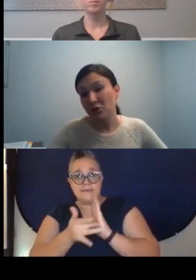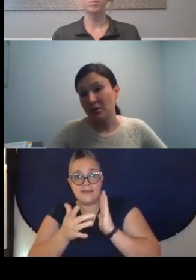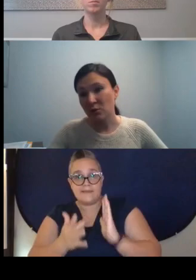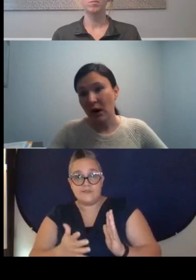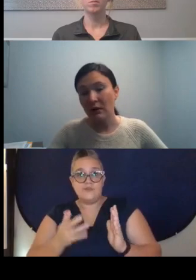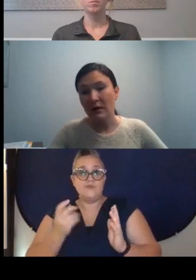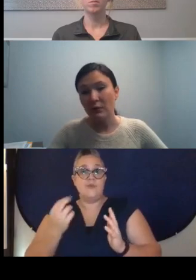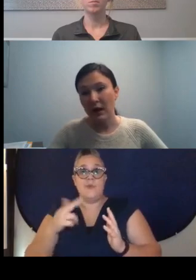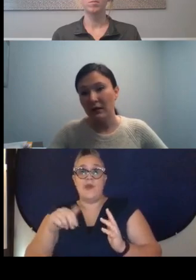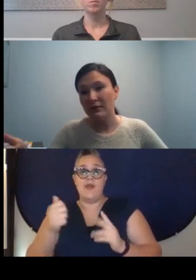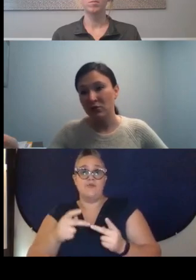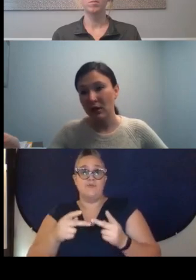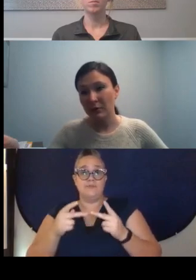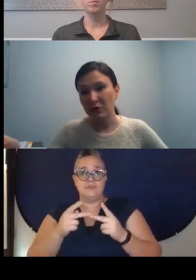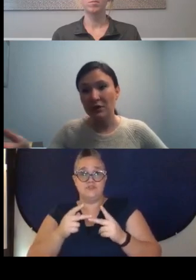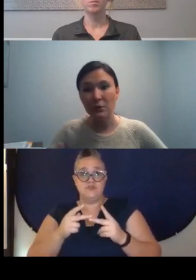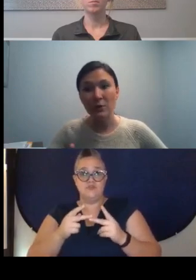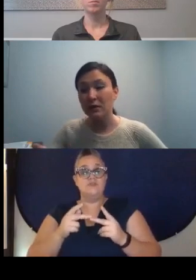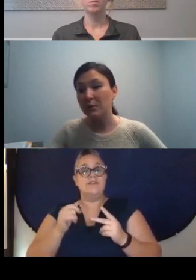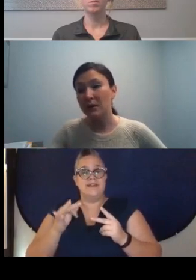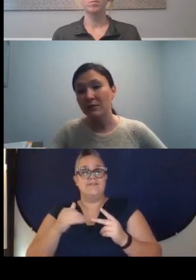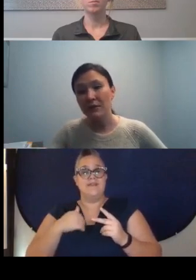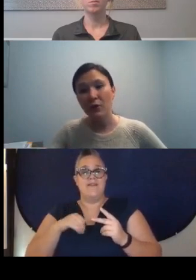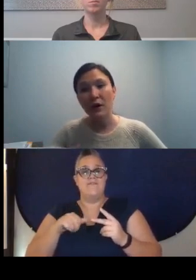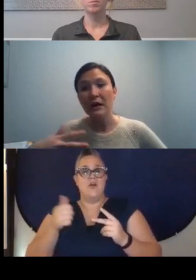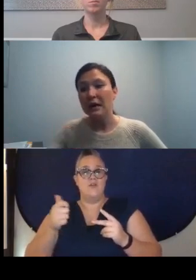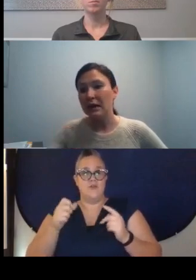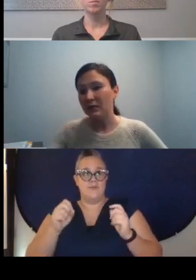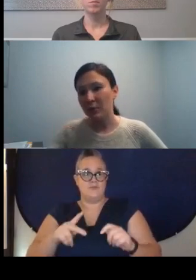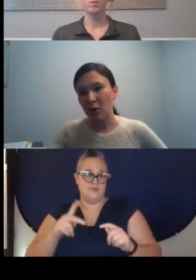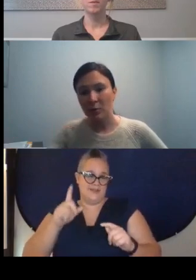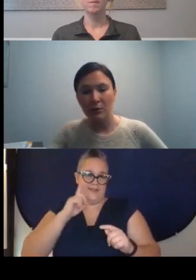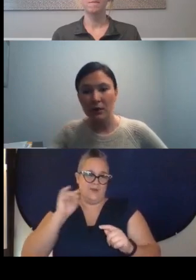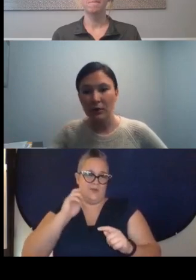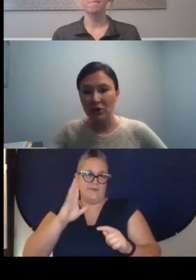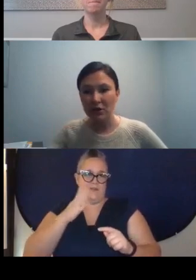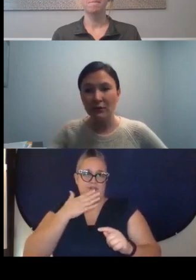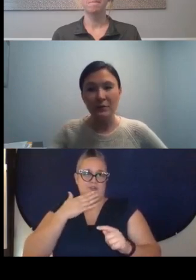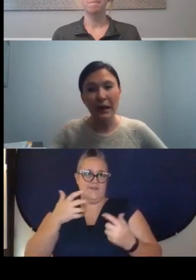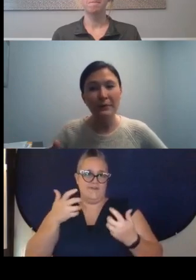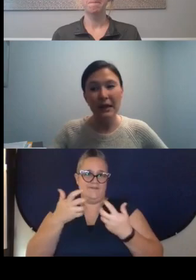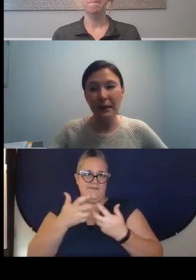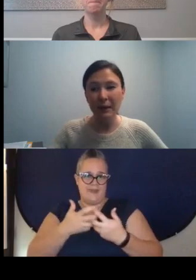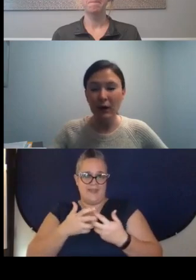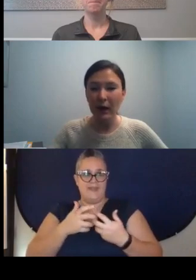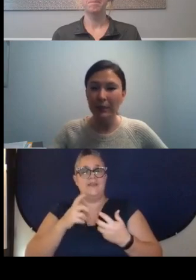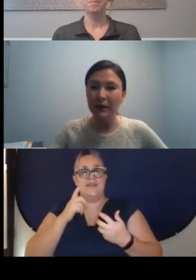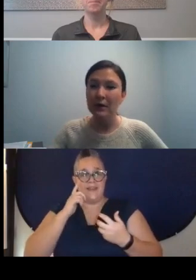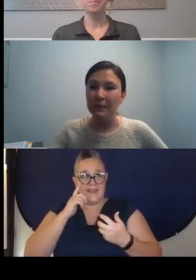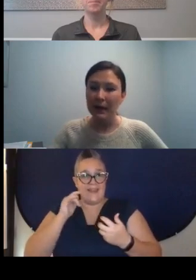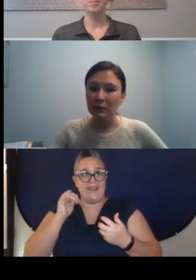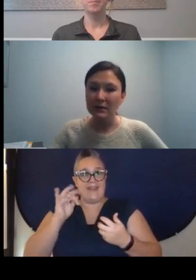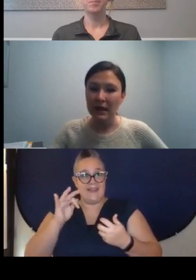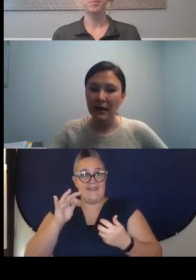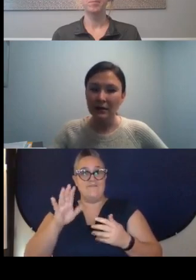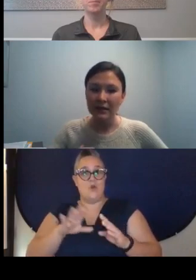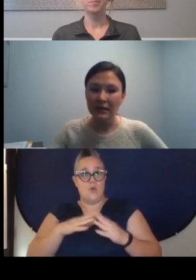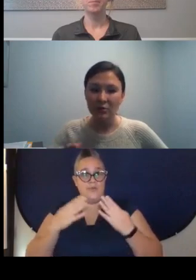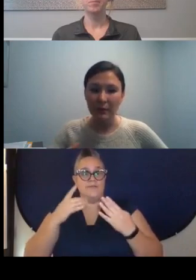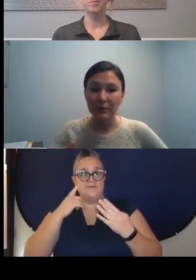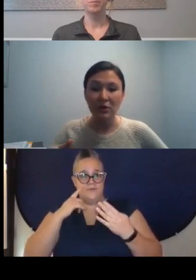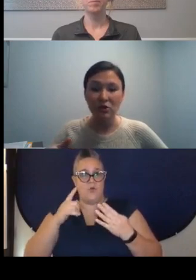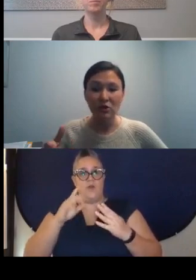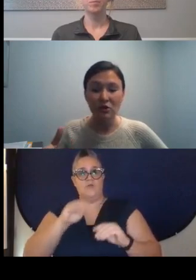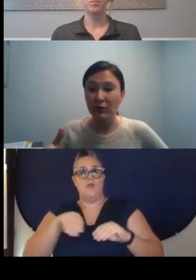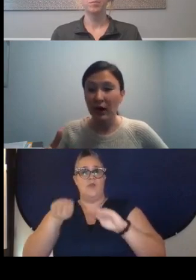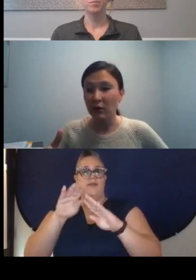other positions as well. If we have additional opportunities we think they'd be a good fit for, and if they'd be open to relocation from time to time, that will happen. But I would say our